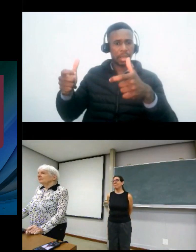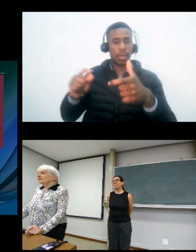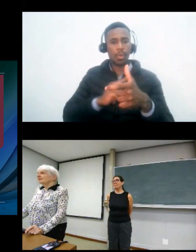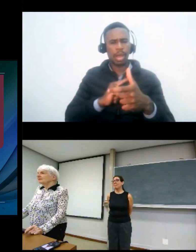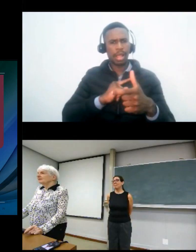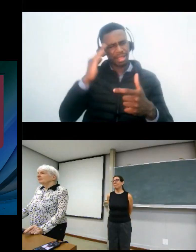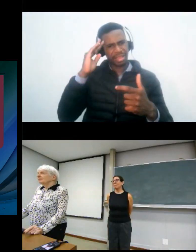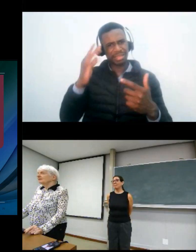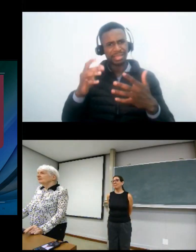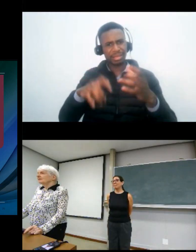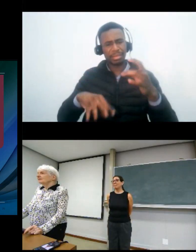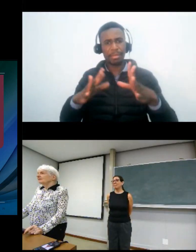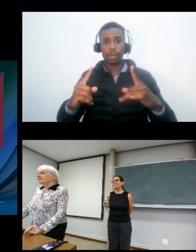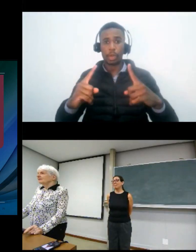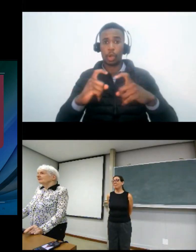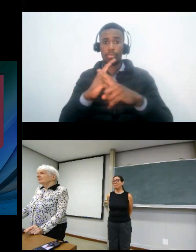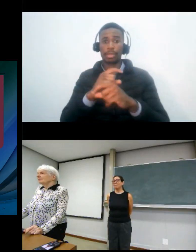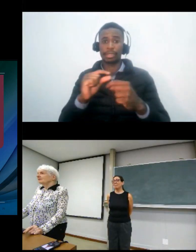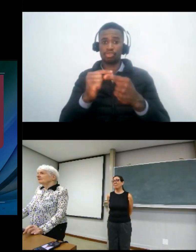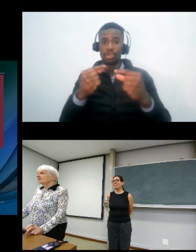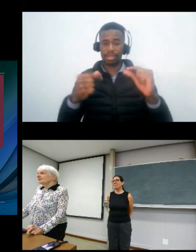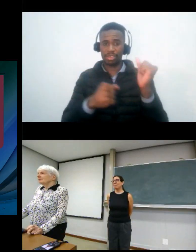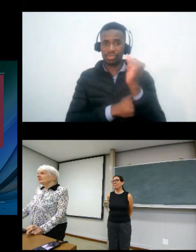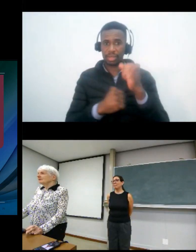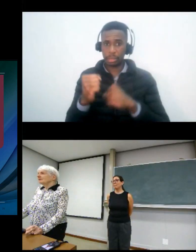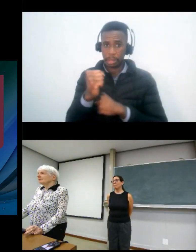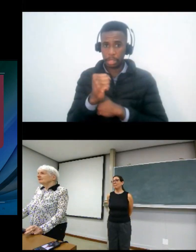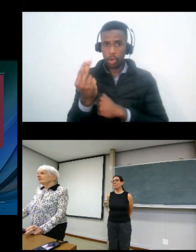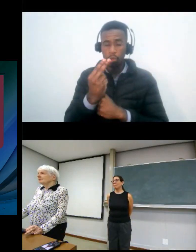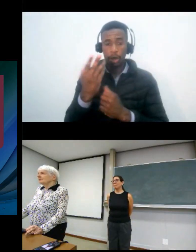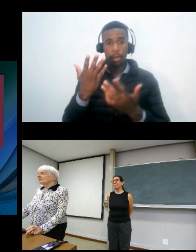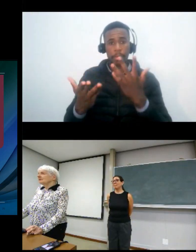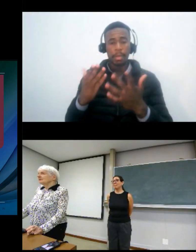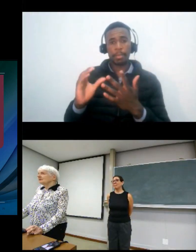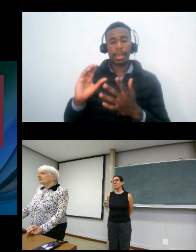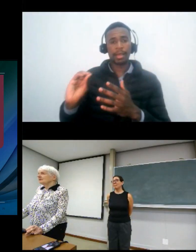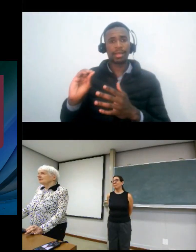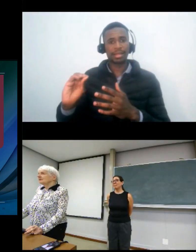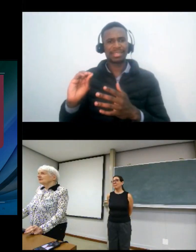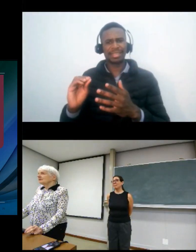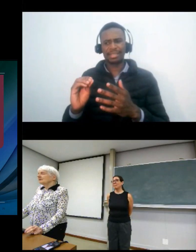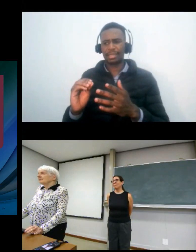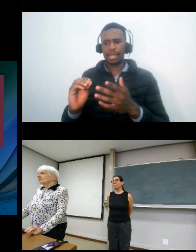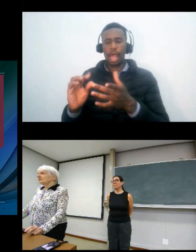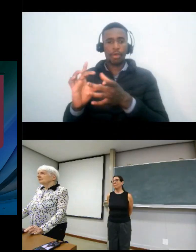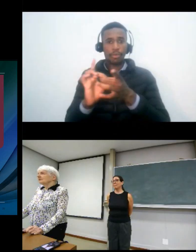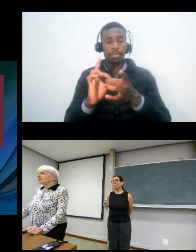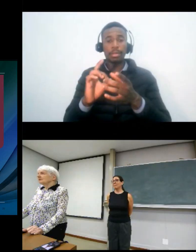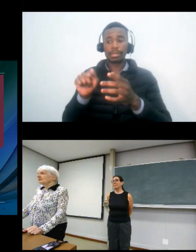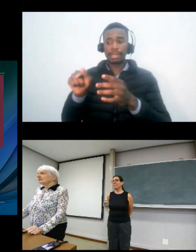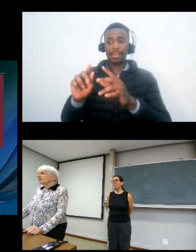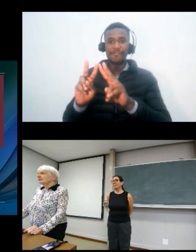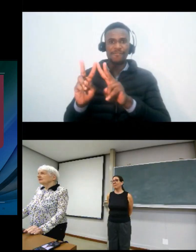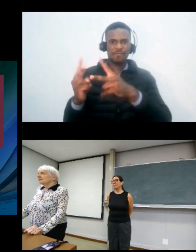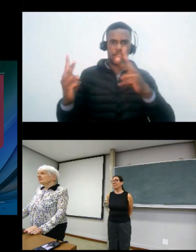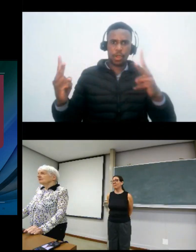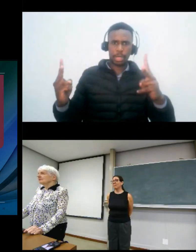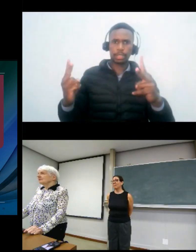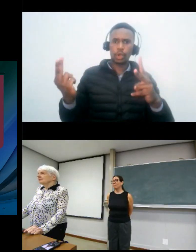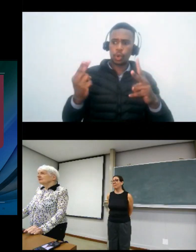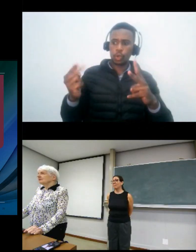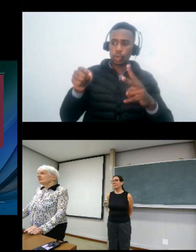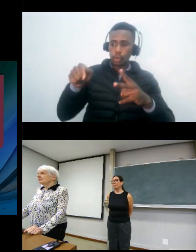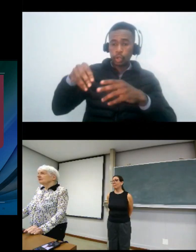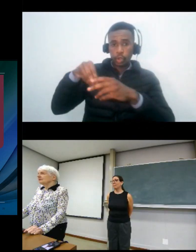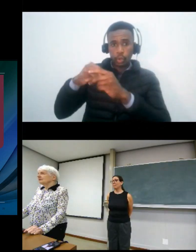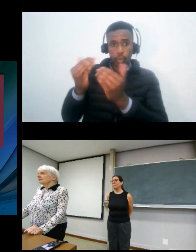wondering if in this case, there might be some relationship between the amount of variation and, for example, the size of the school. I